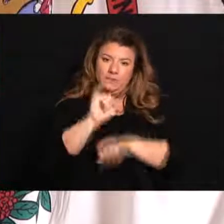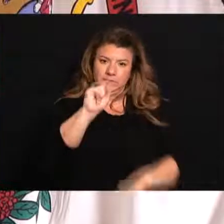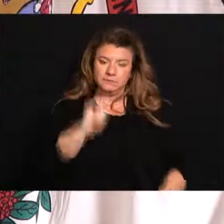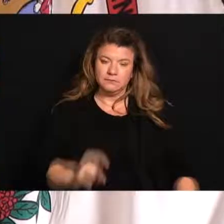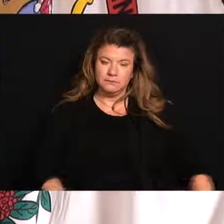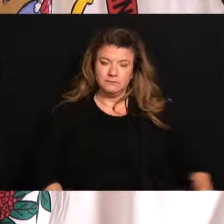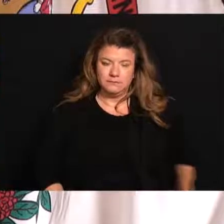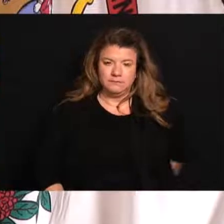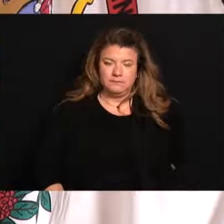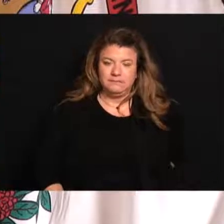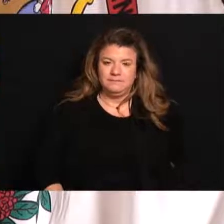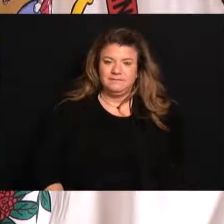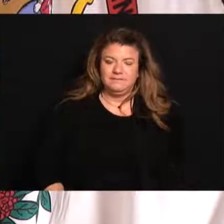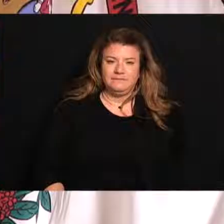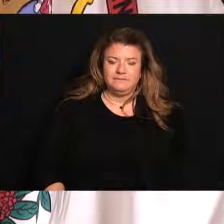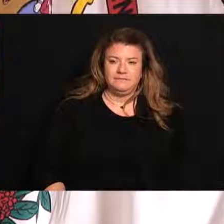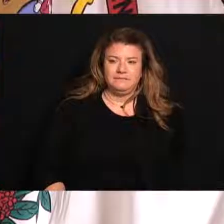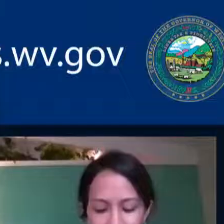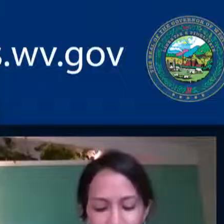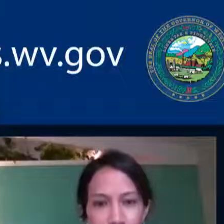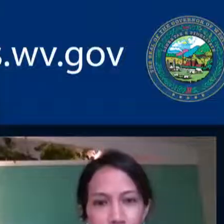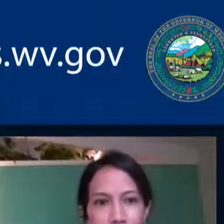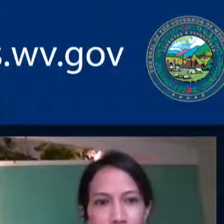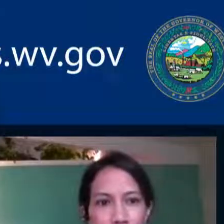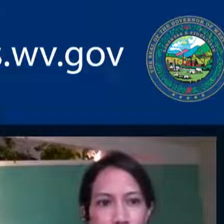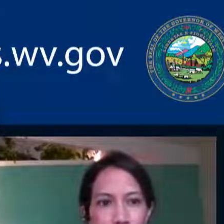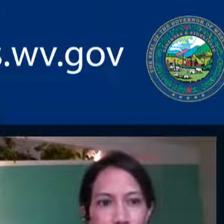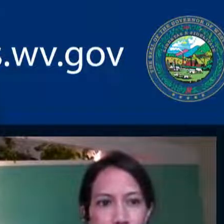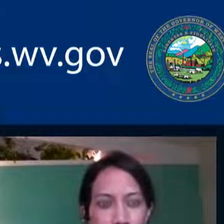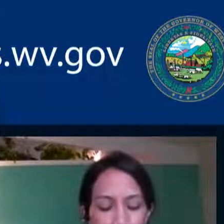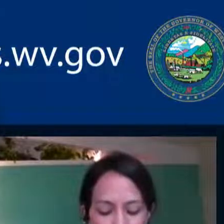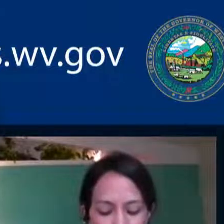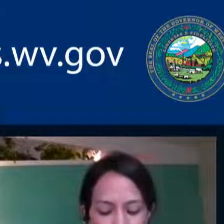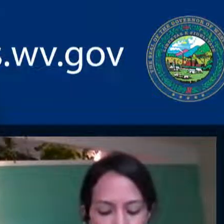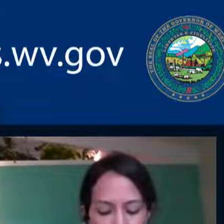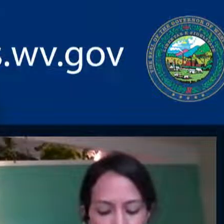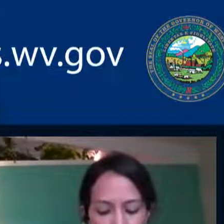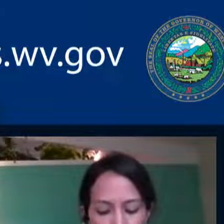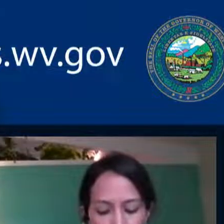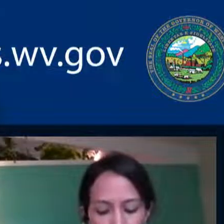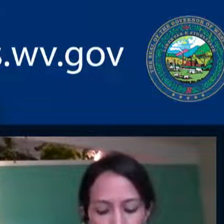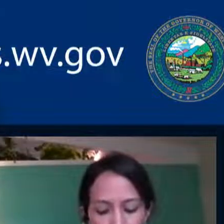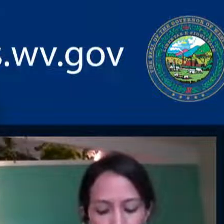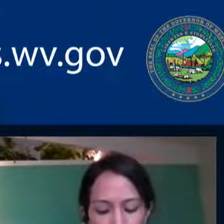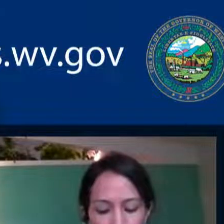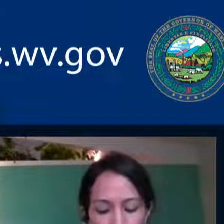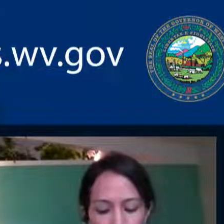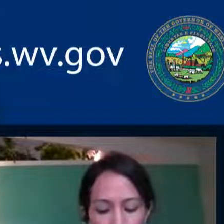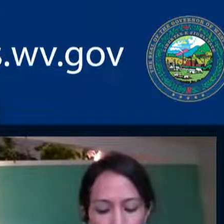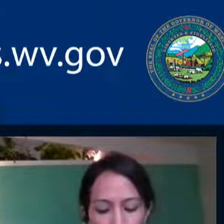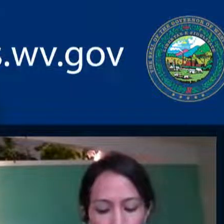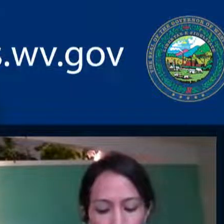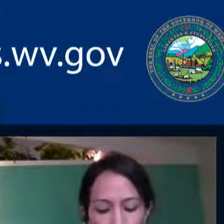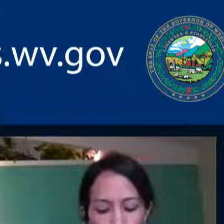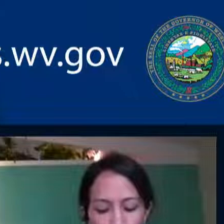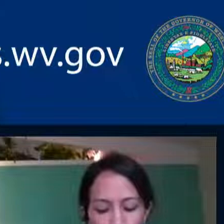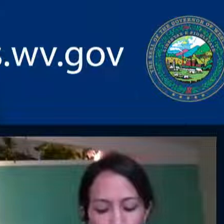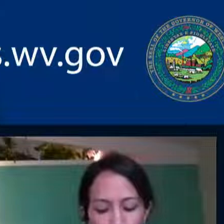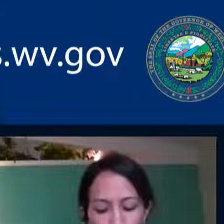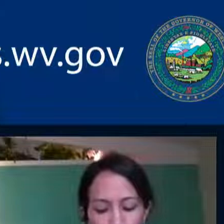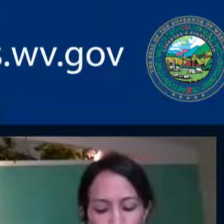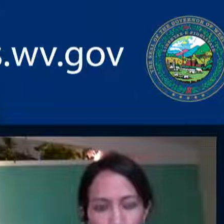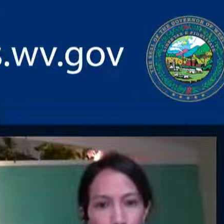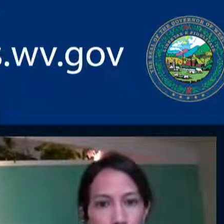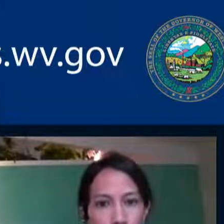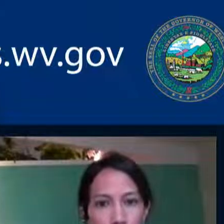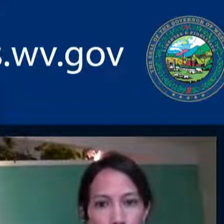hope that answers your question. All right, thank you, Stephen. Next to Mark Curtis with Nexstar Media. Good morning,